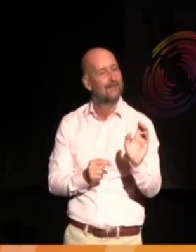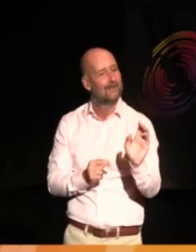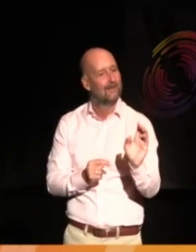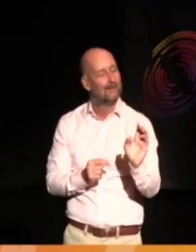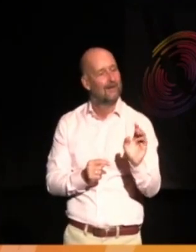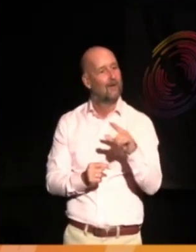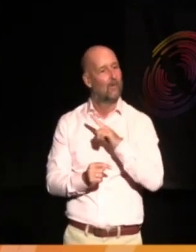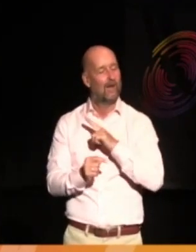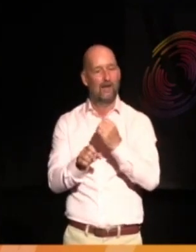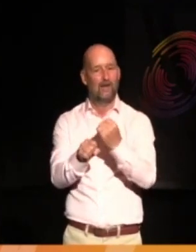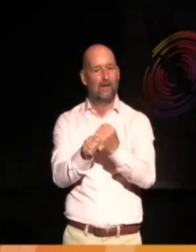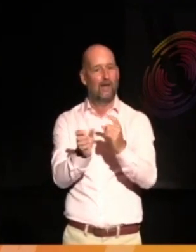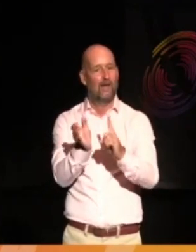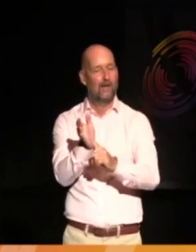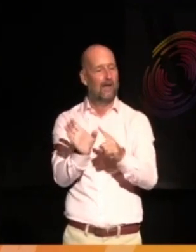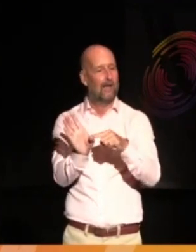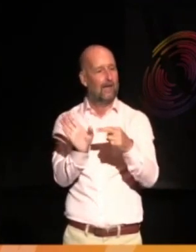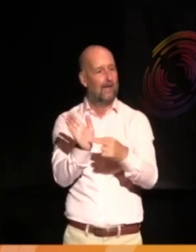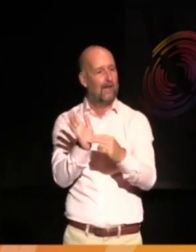Glenn Maxwell last night did